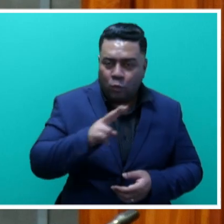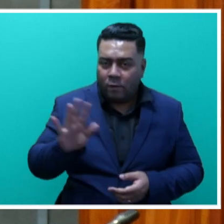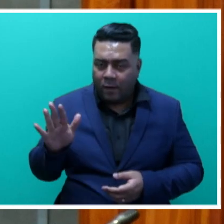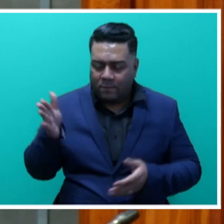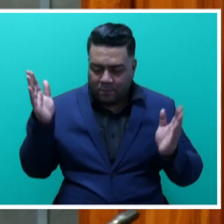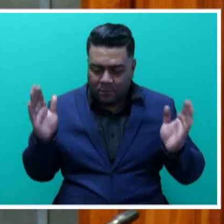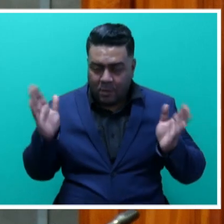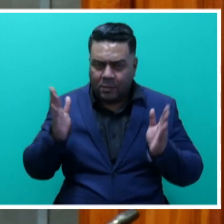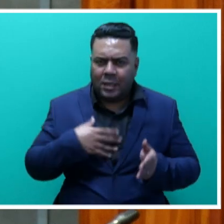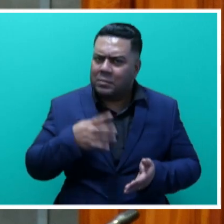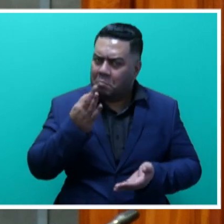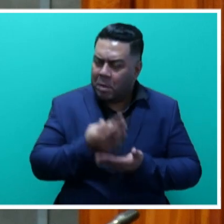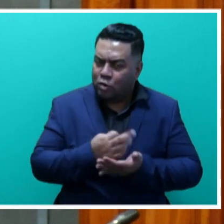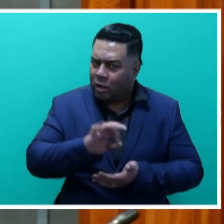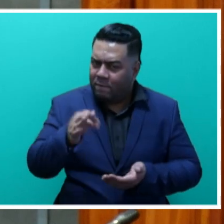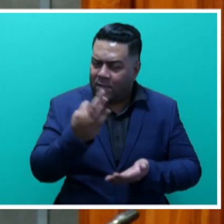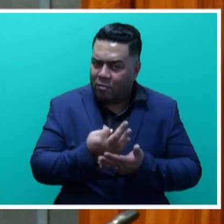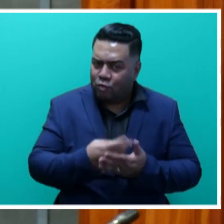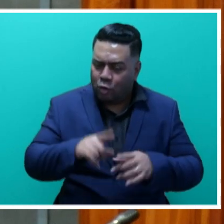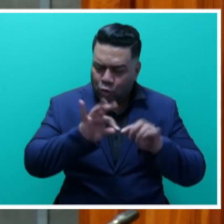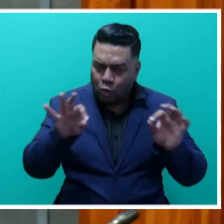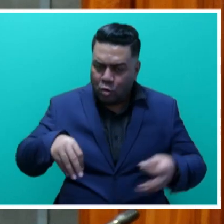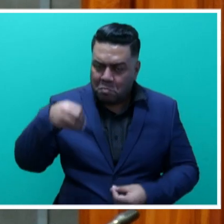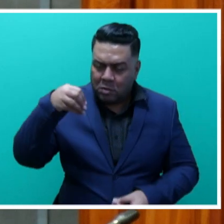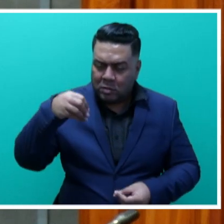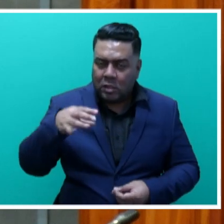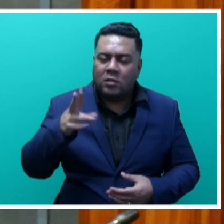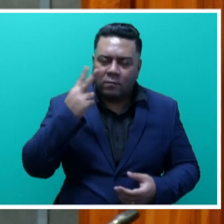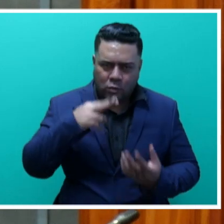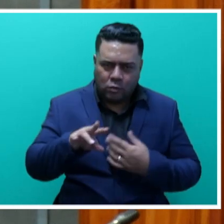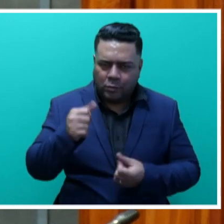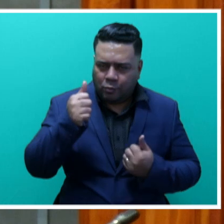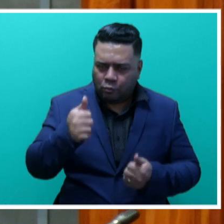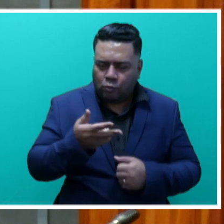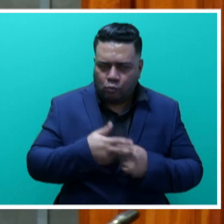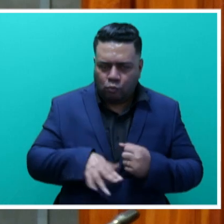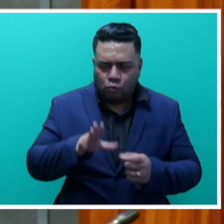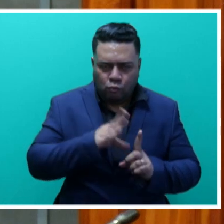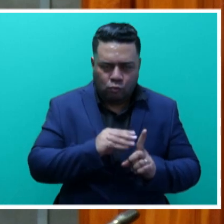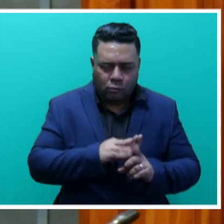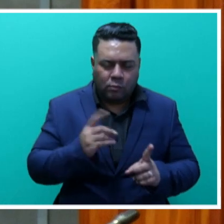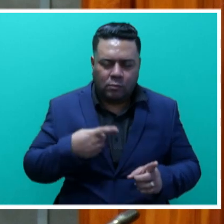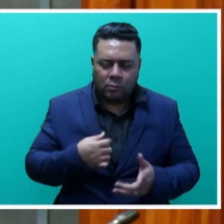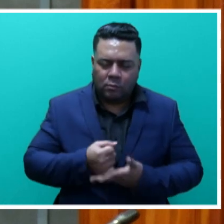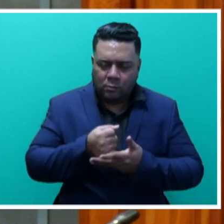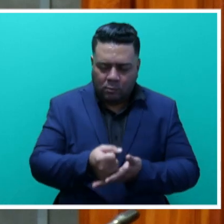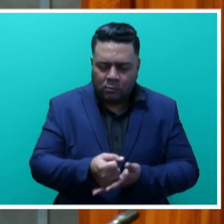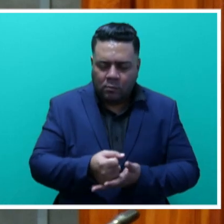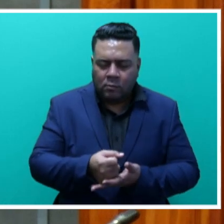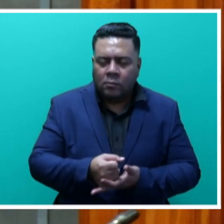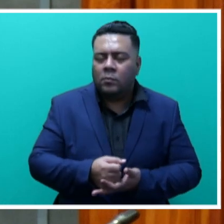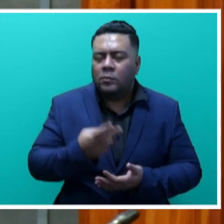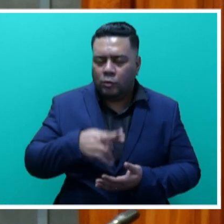a financial document. It is a visionary blueprint that underscores our government's unwavering commitment